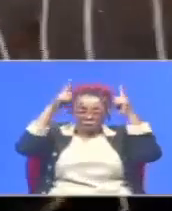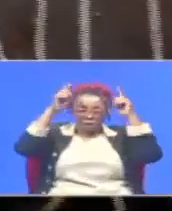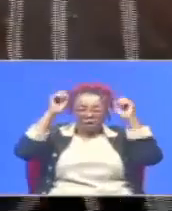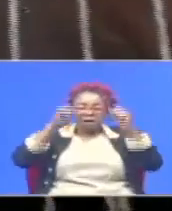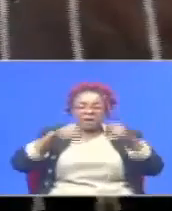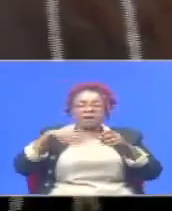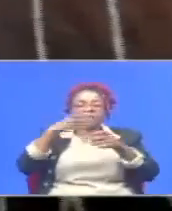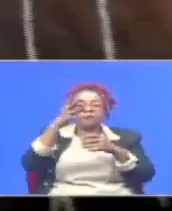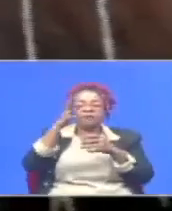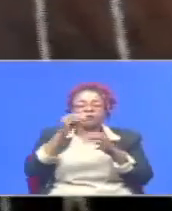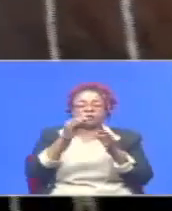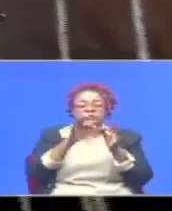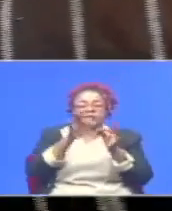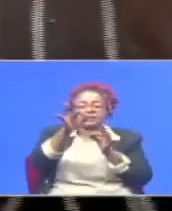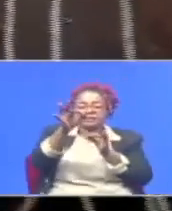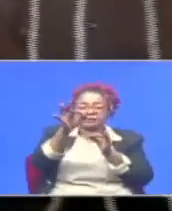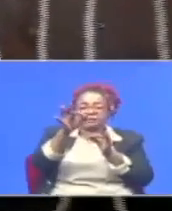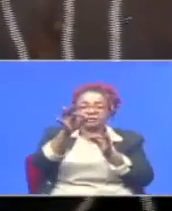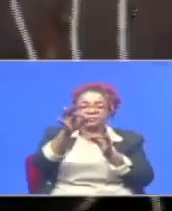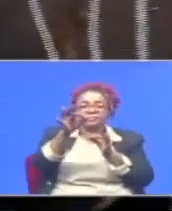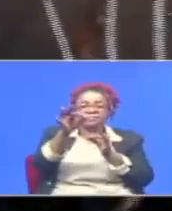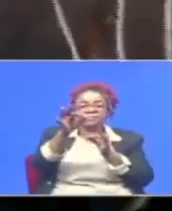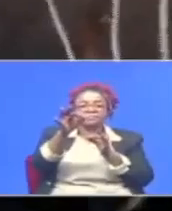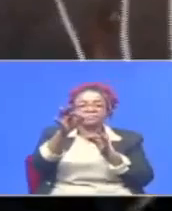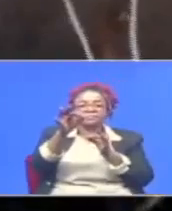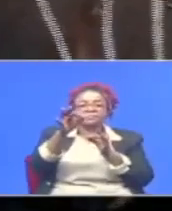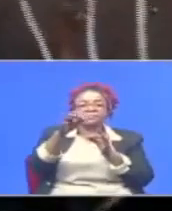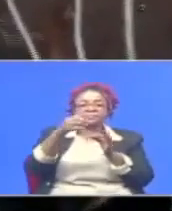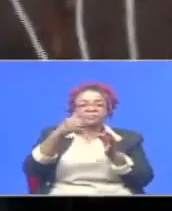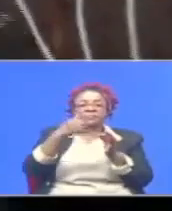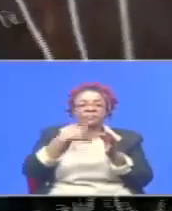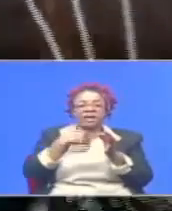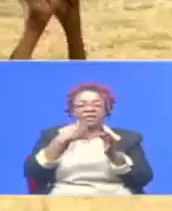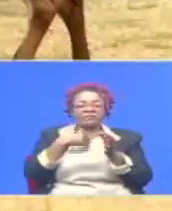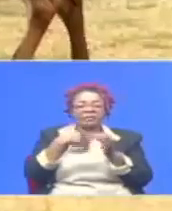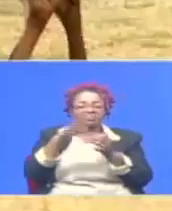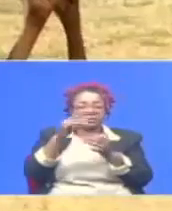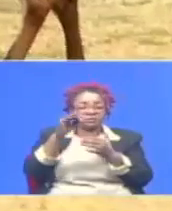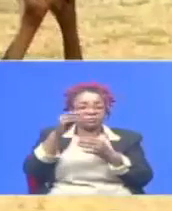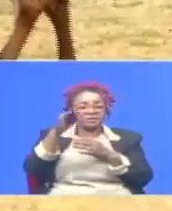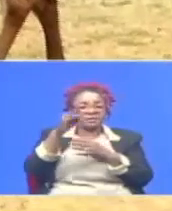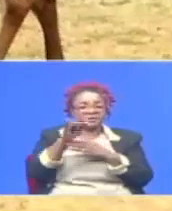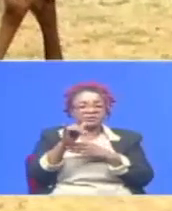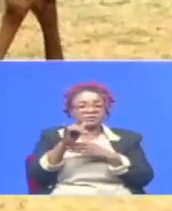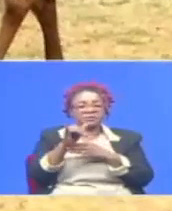inches long. Each herd is led by a dominant male.